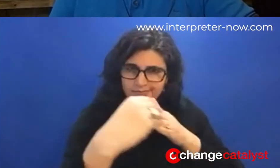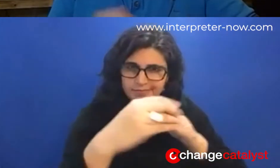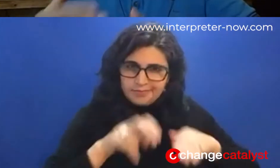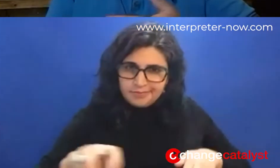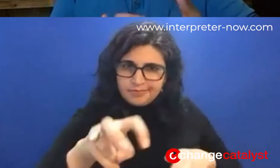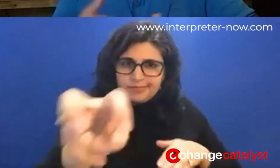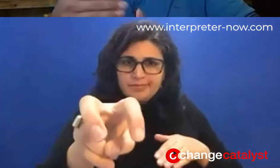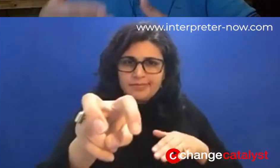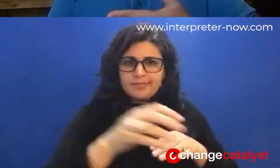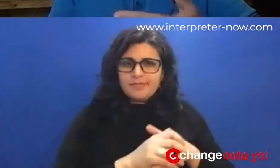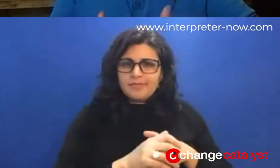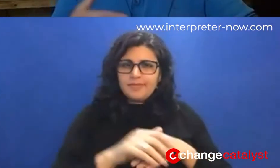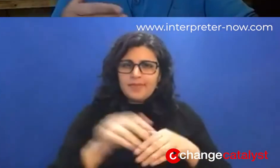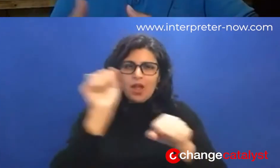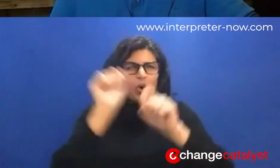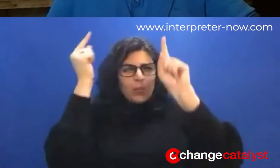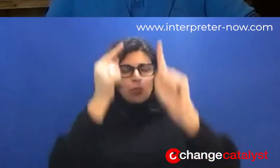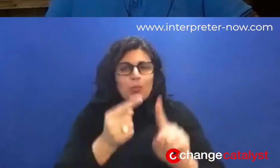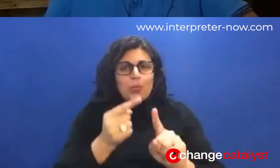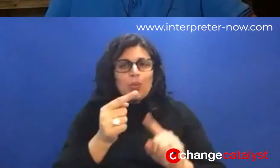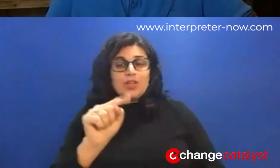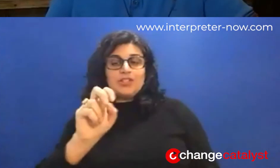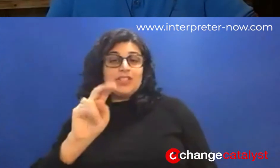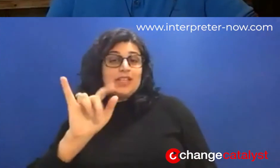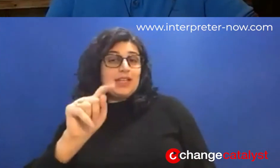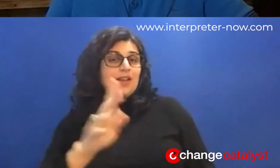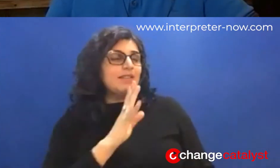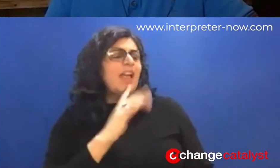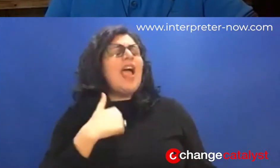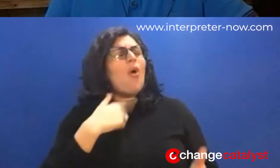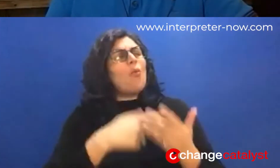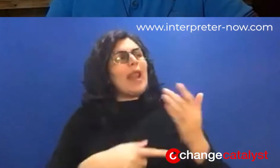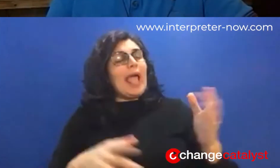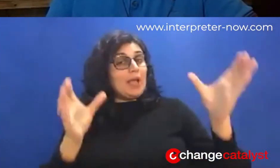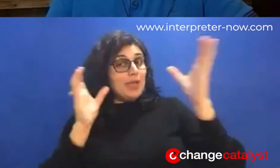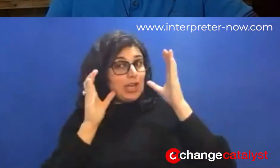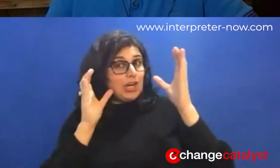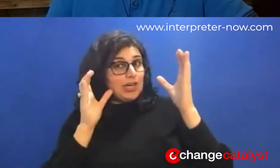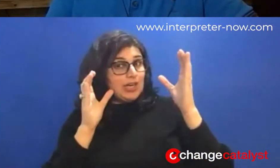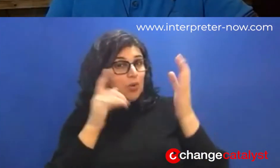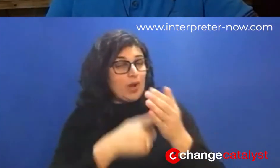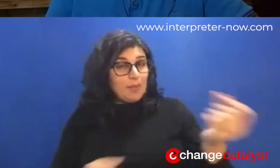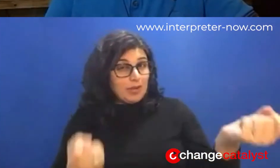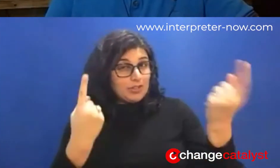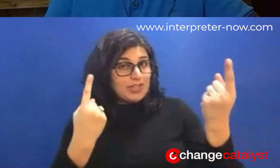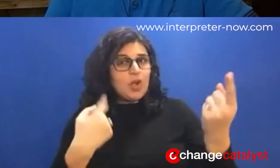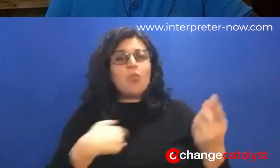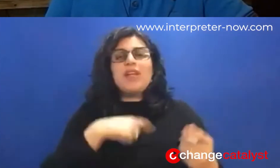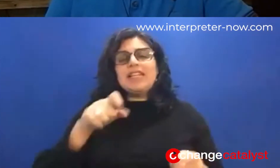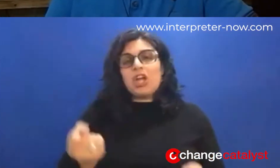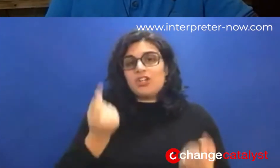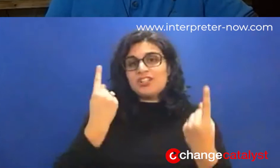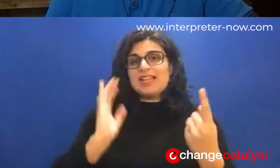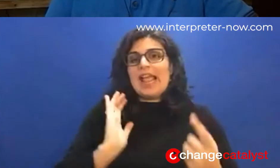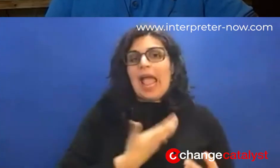and working with purpose. What I hear you saying, William, is we have to understand our own